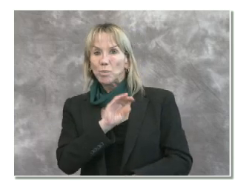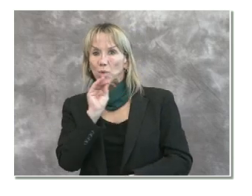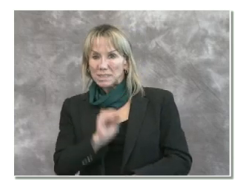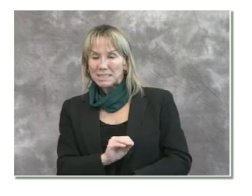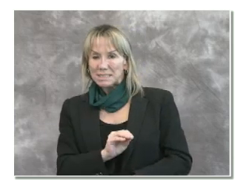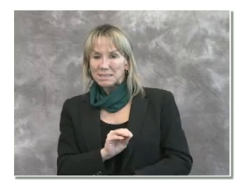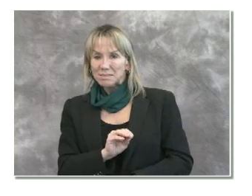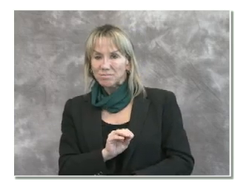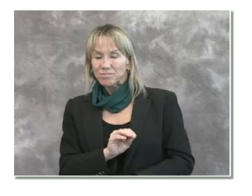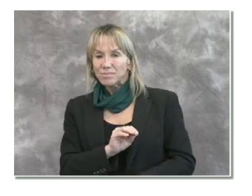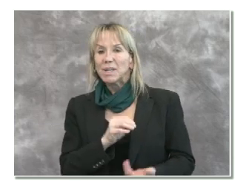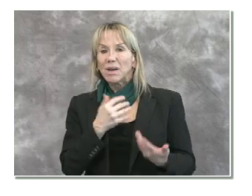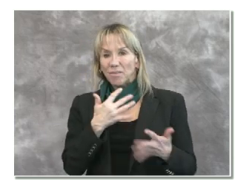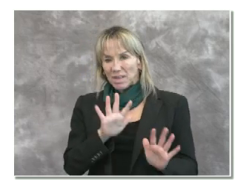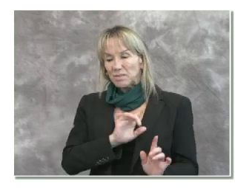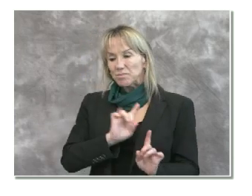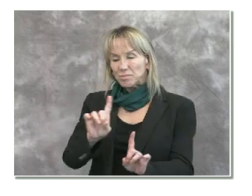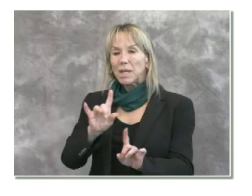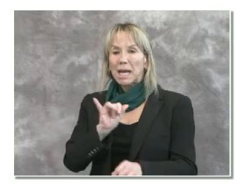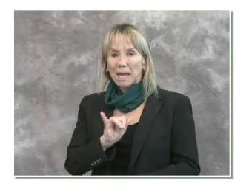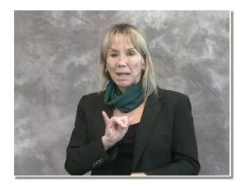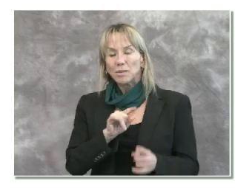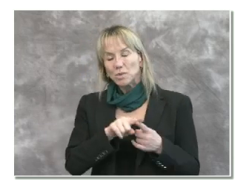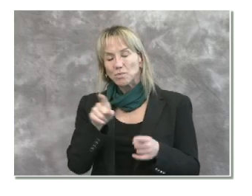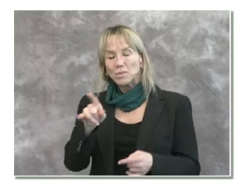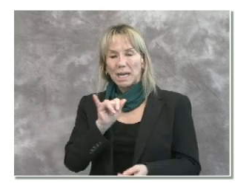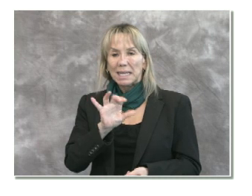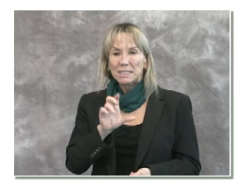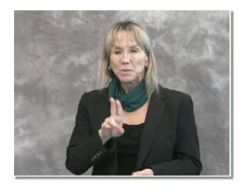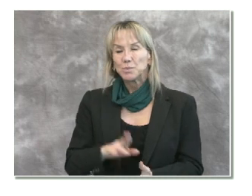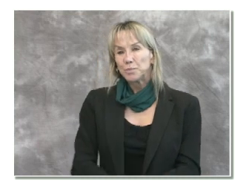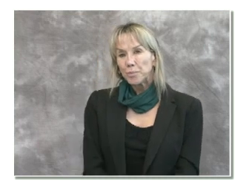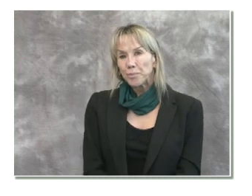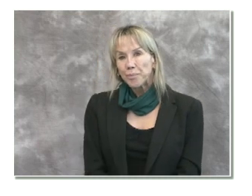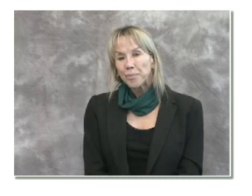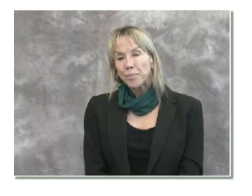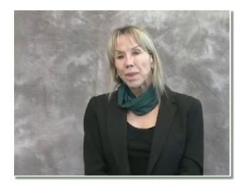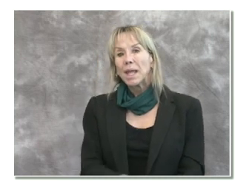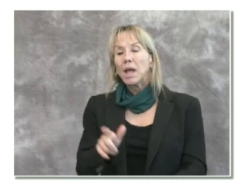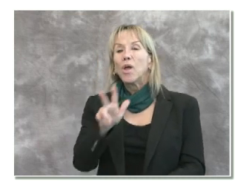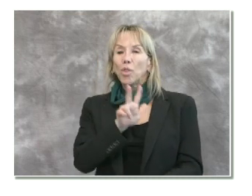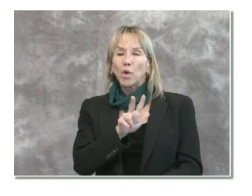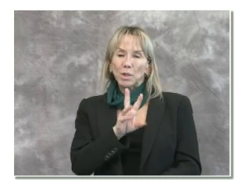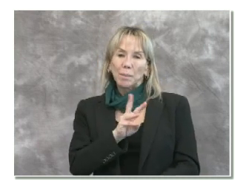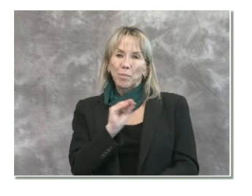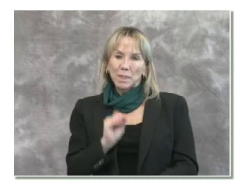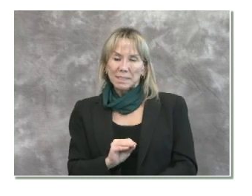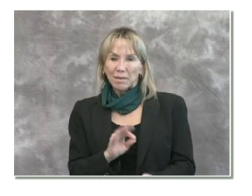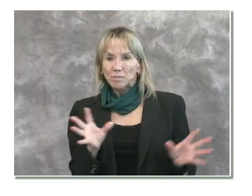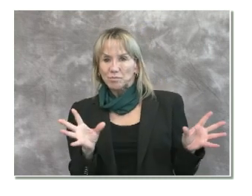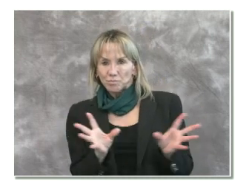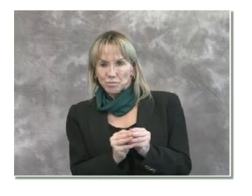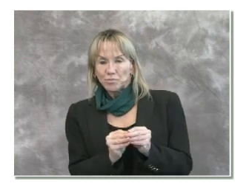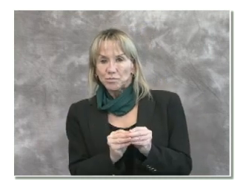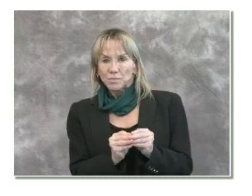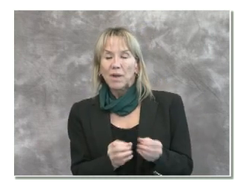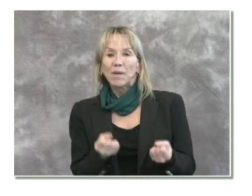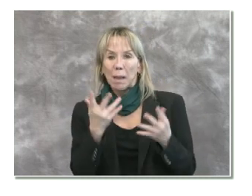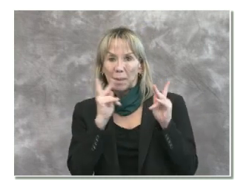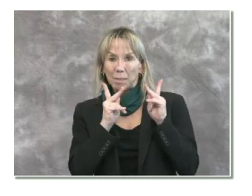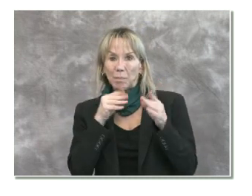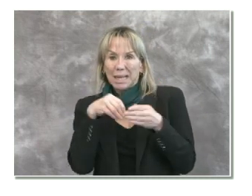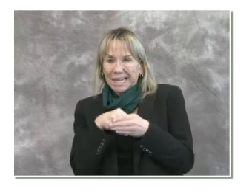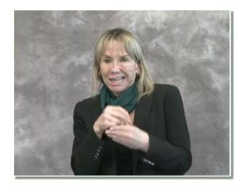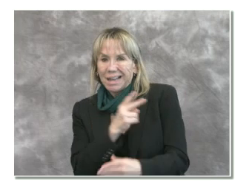number of cases have been admitted to the ICU. This number is 36% of the total number of